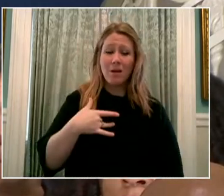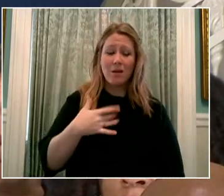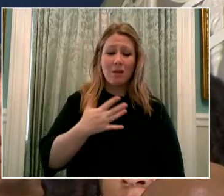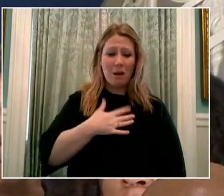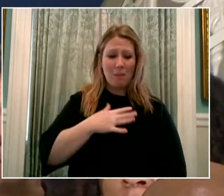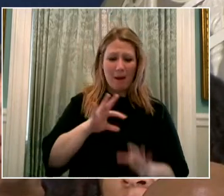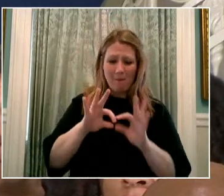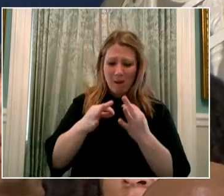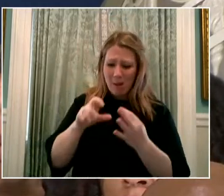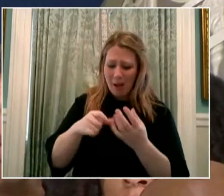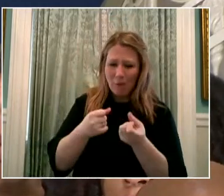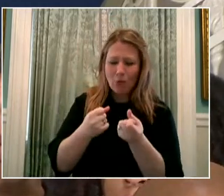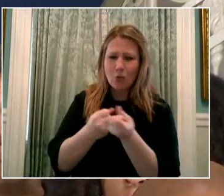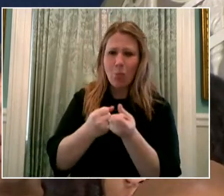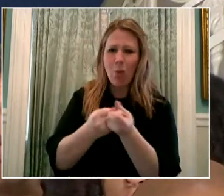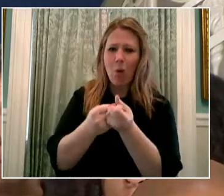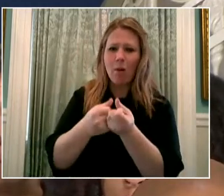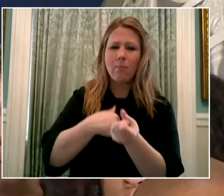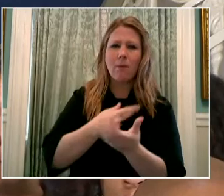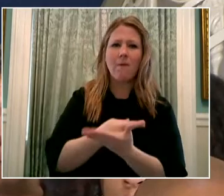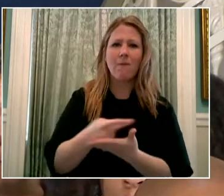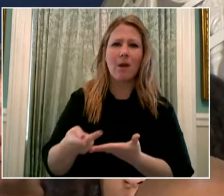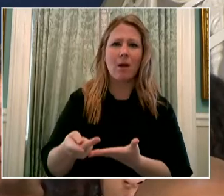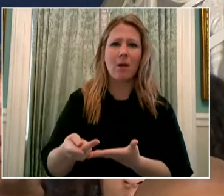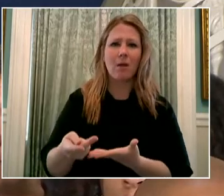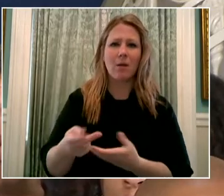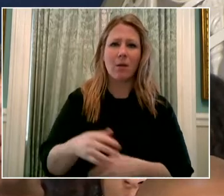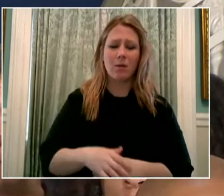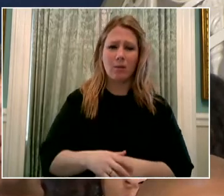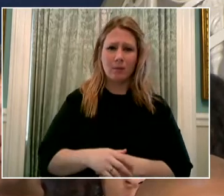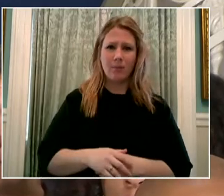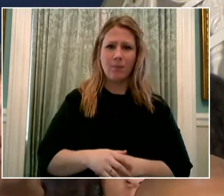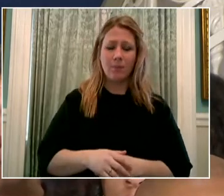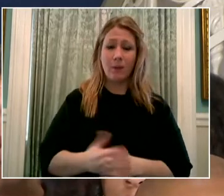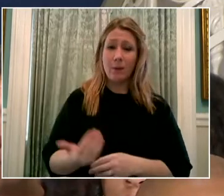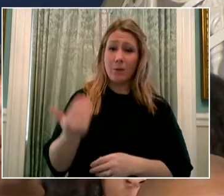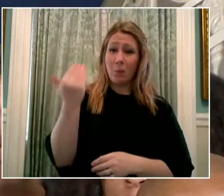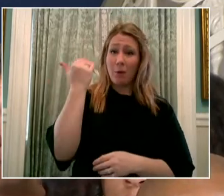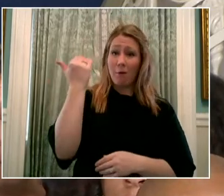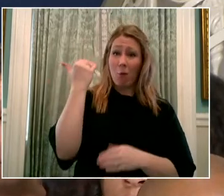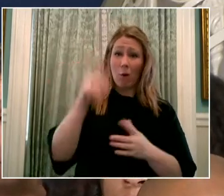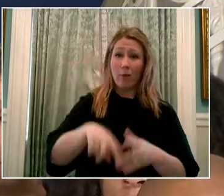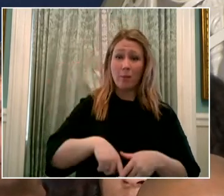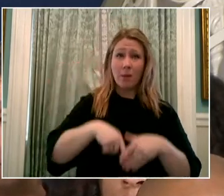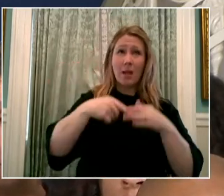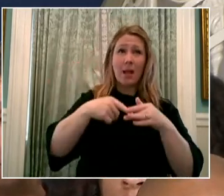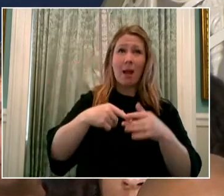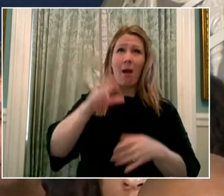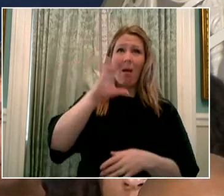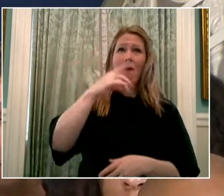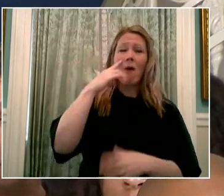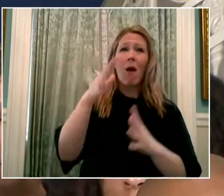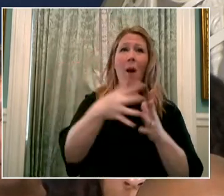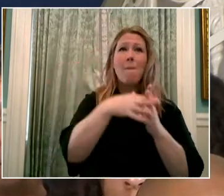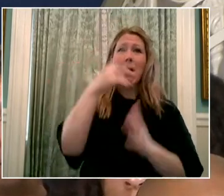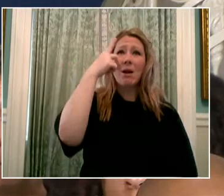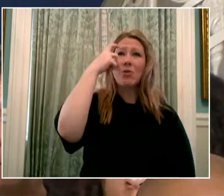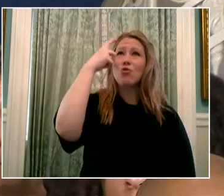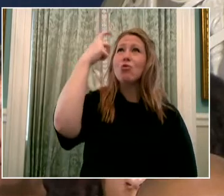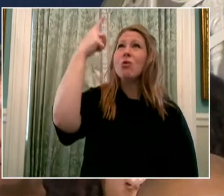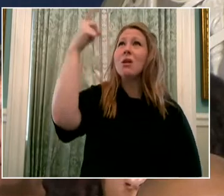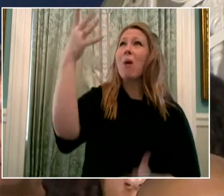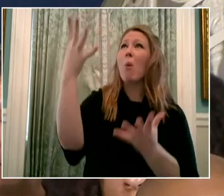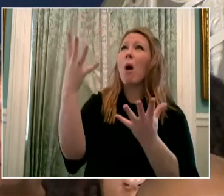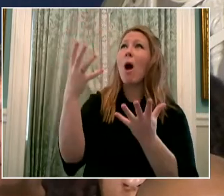is turning from the search for the American dream to a nightmare. Because they're not able to work,